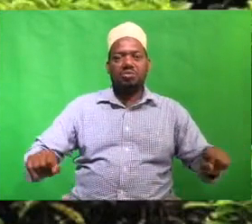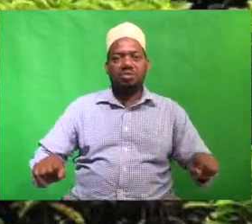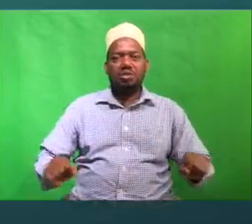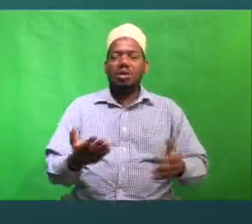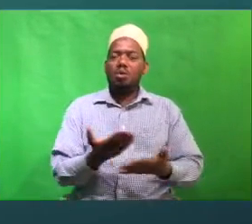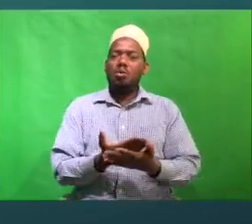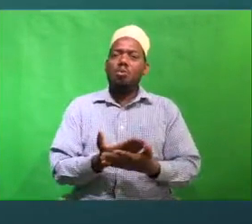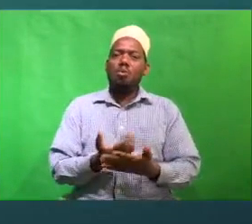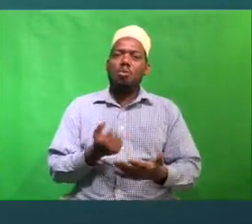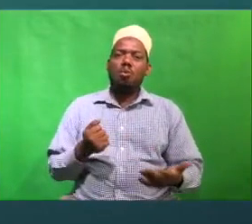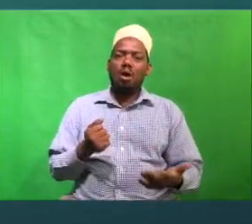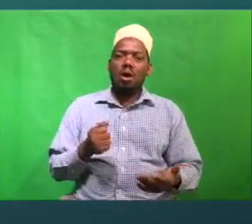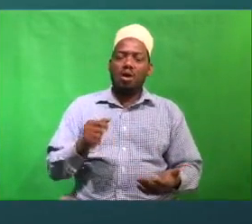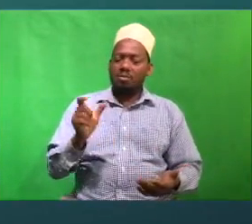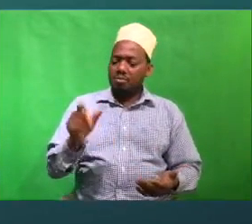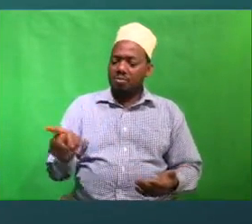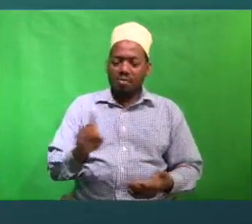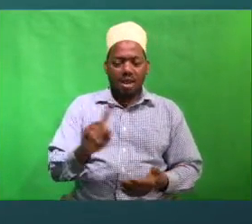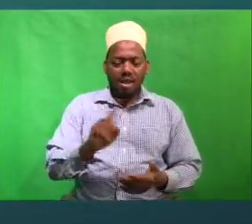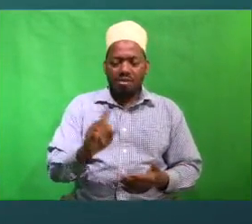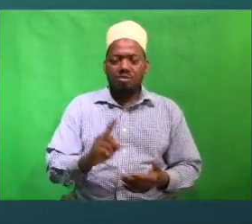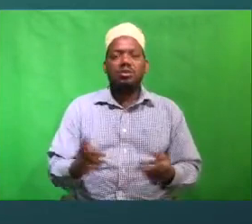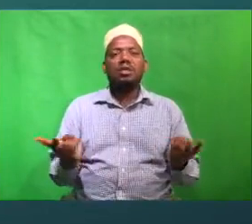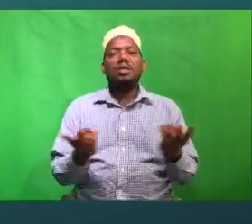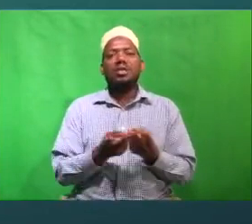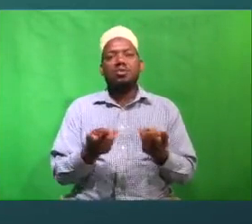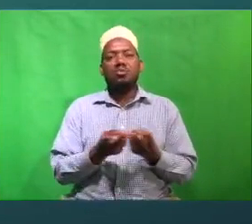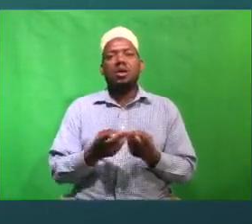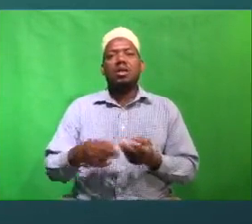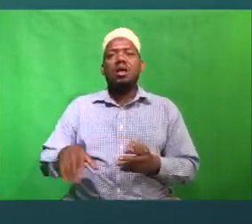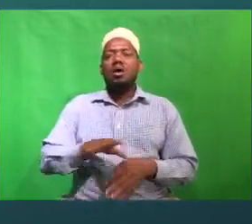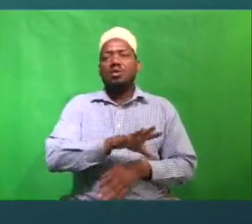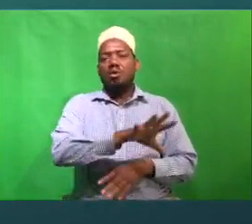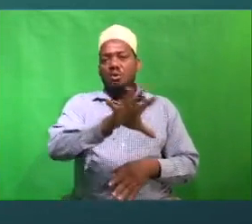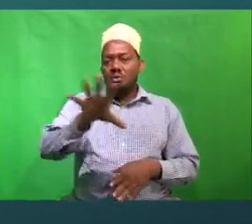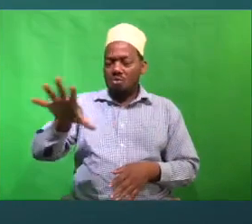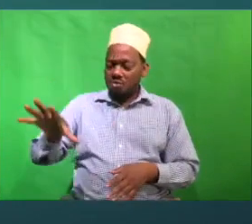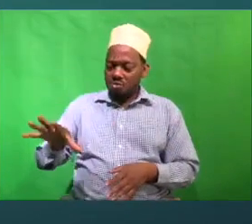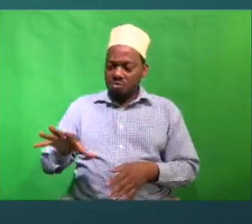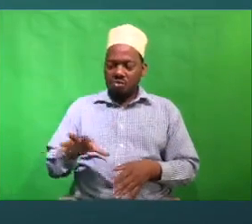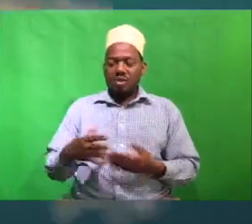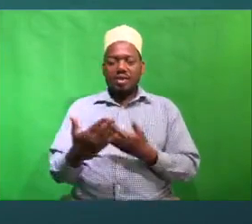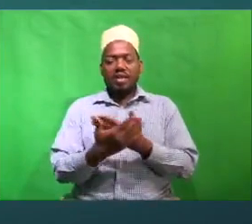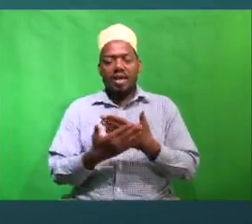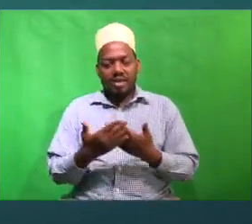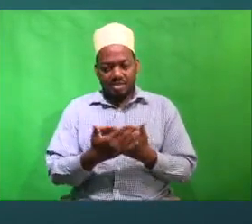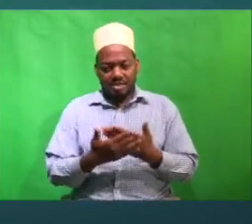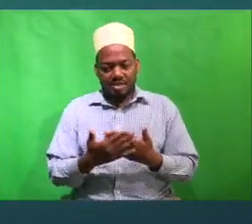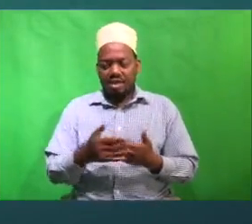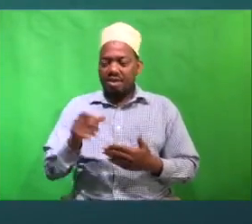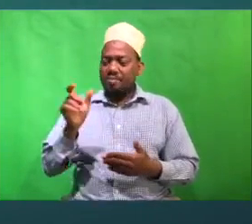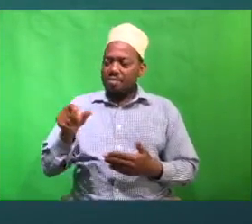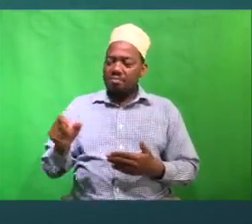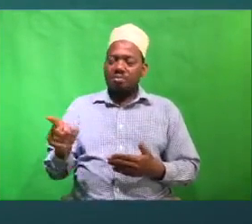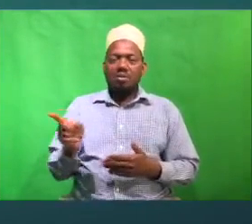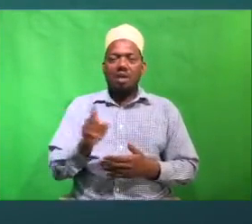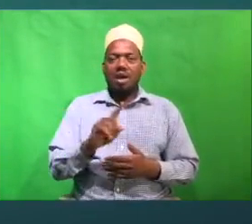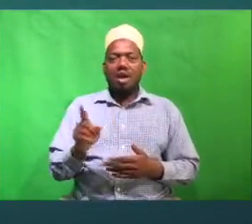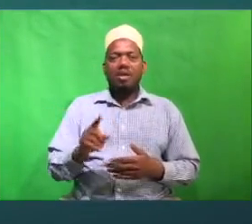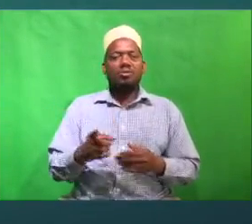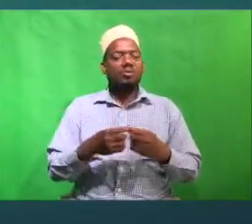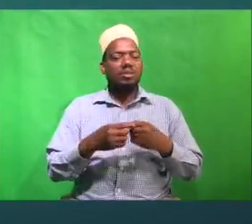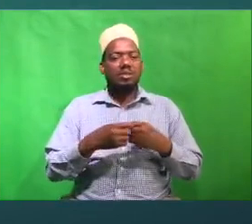distribution. Why the people were not equal? As all town, all the countries that people are many or